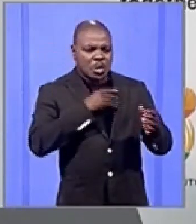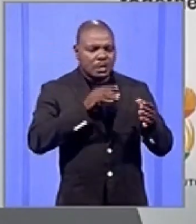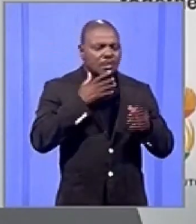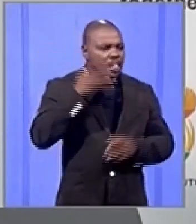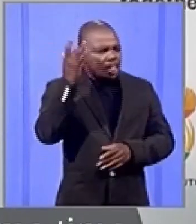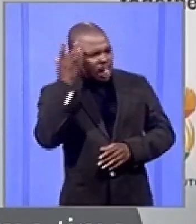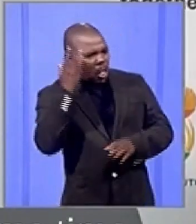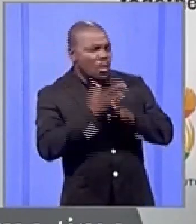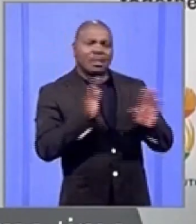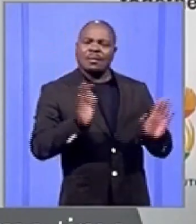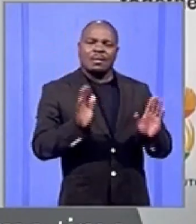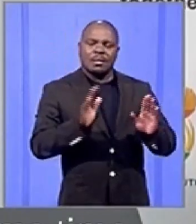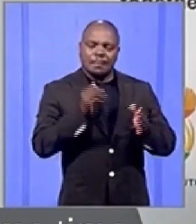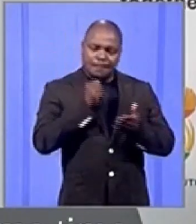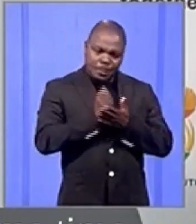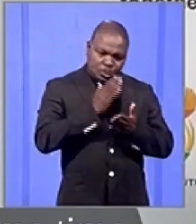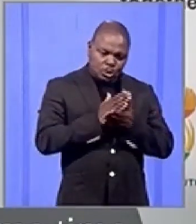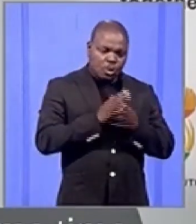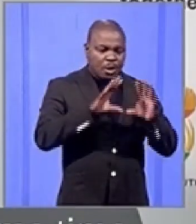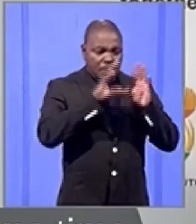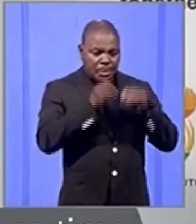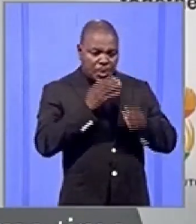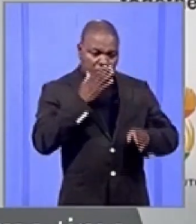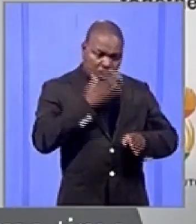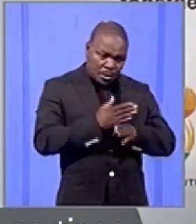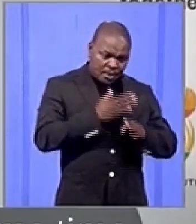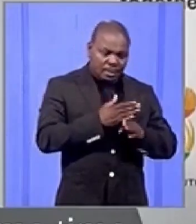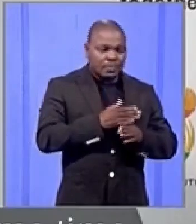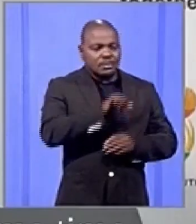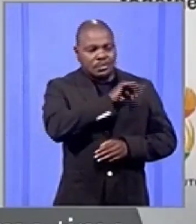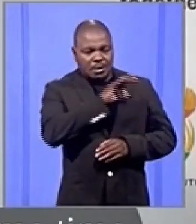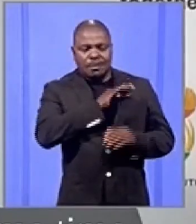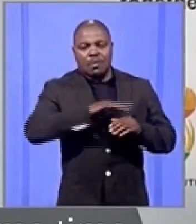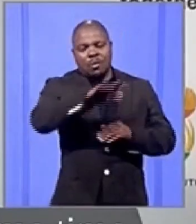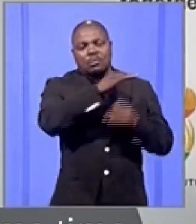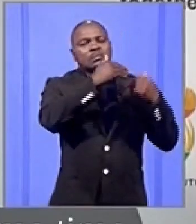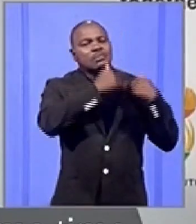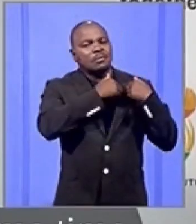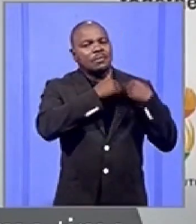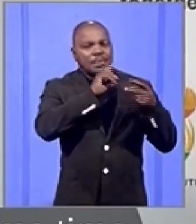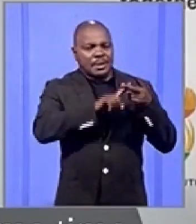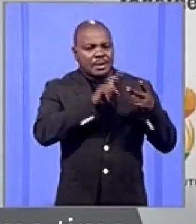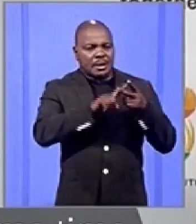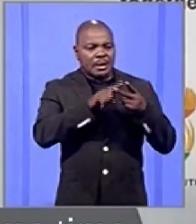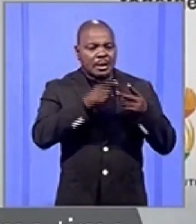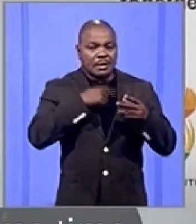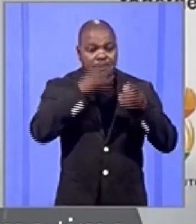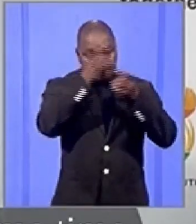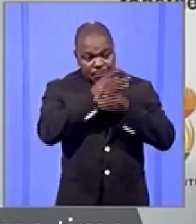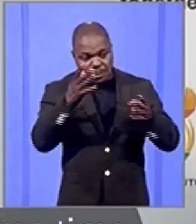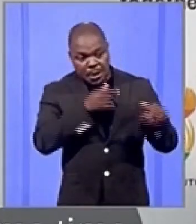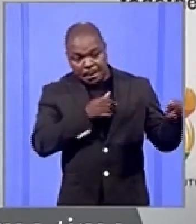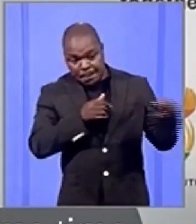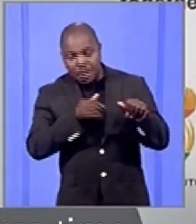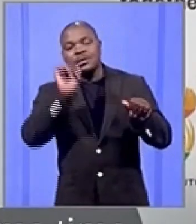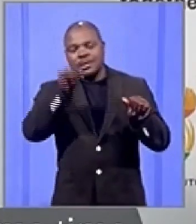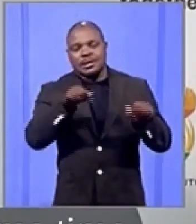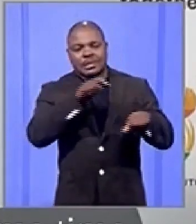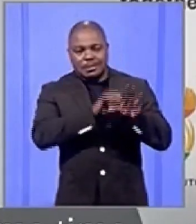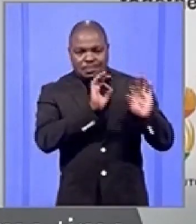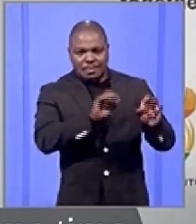that whatever you do, you place the safety of employees first. We return them at the time we said we'll return them. When we return them,